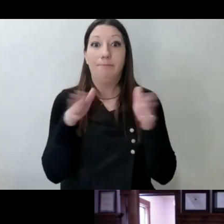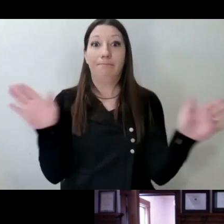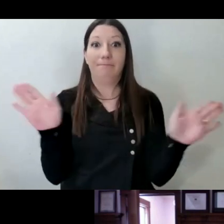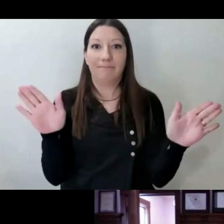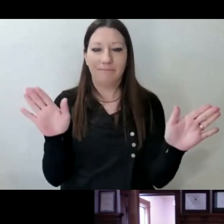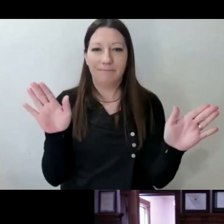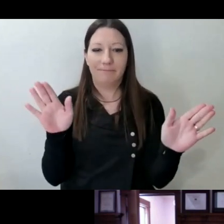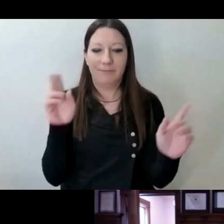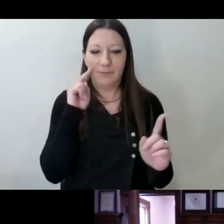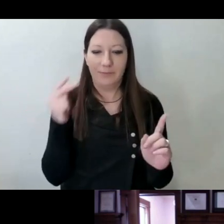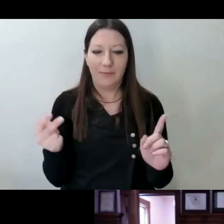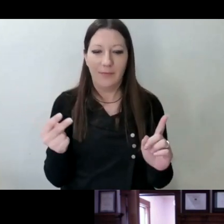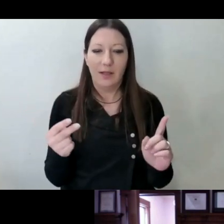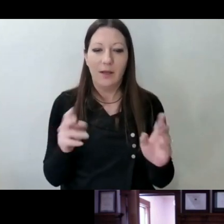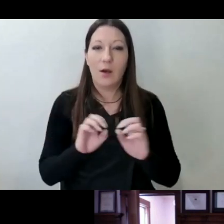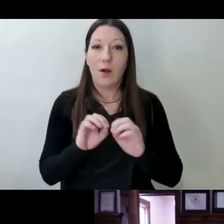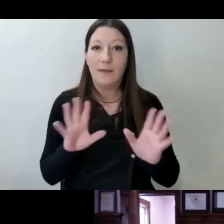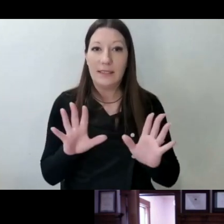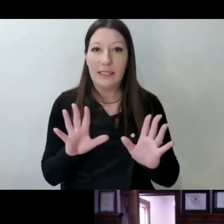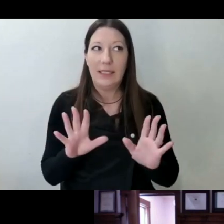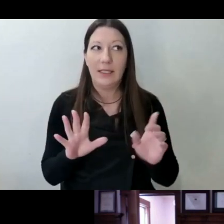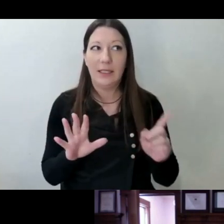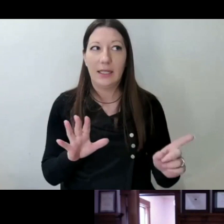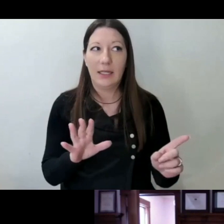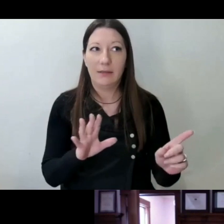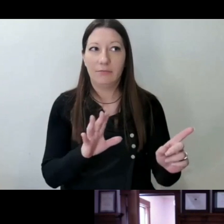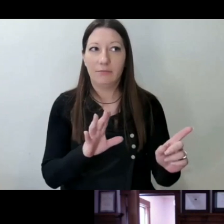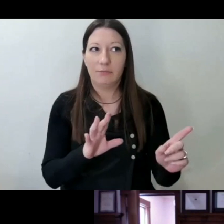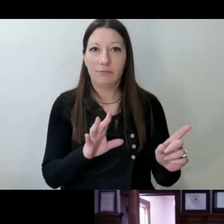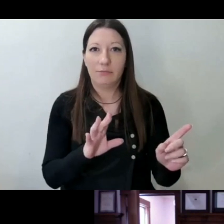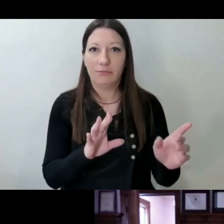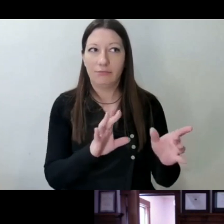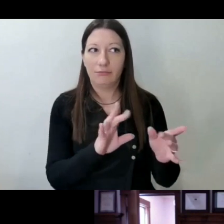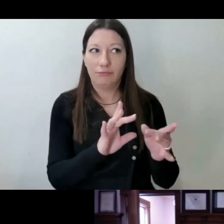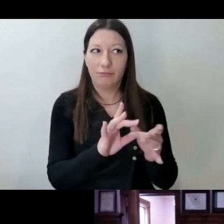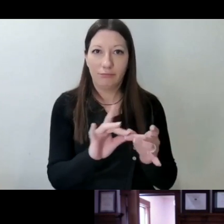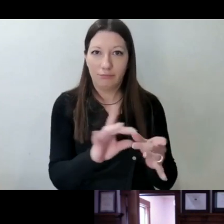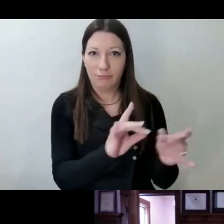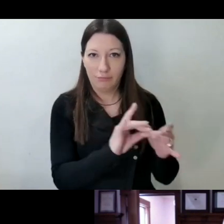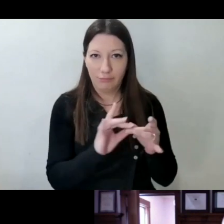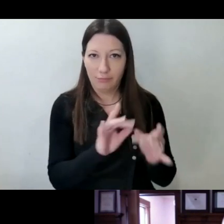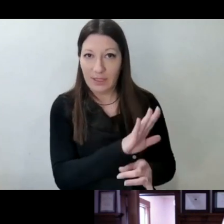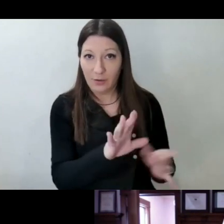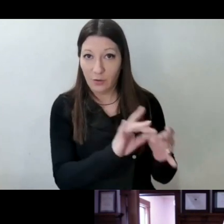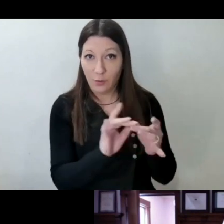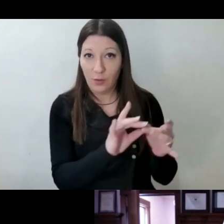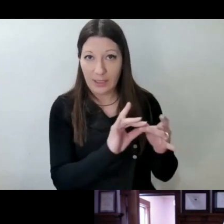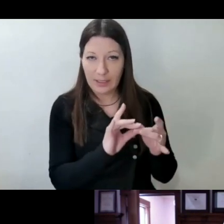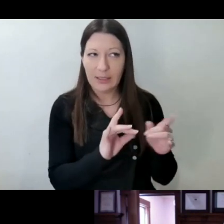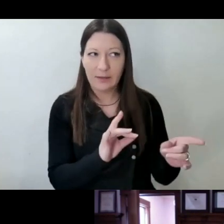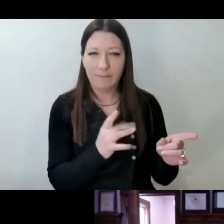whose stories I've told have been largely influenced by colonial structures and colonial violence. Looking at my